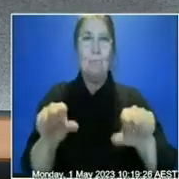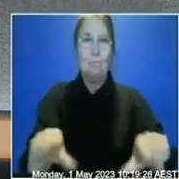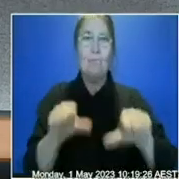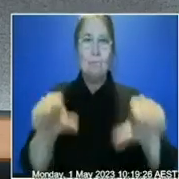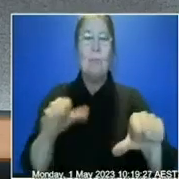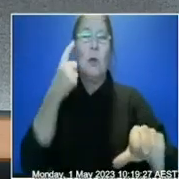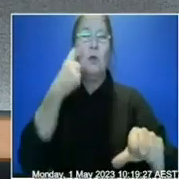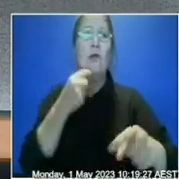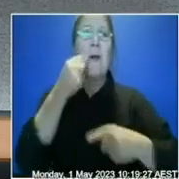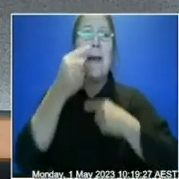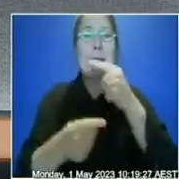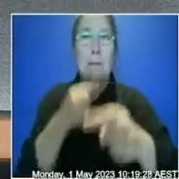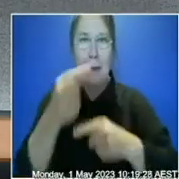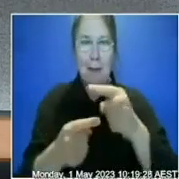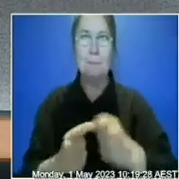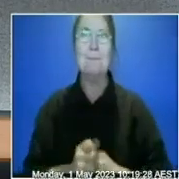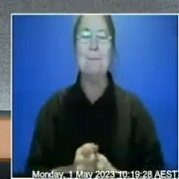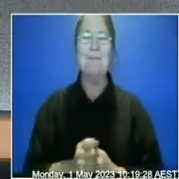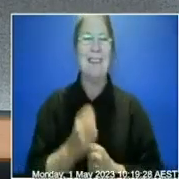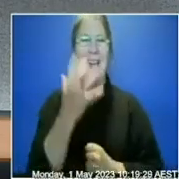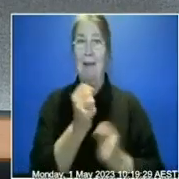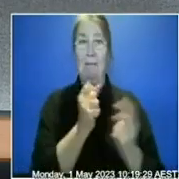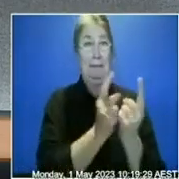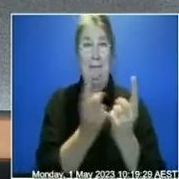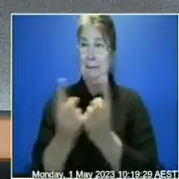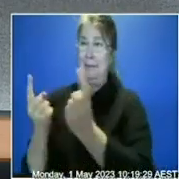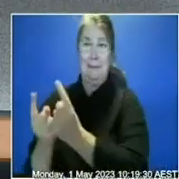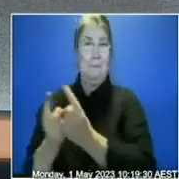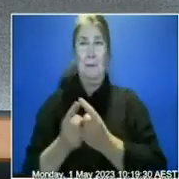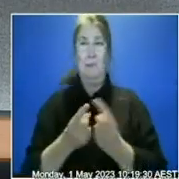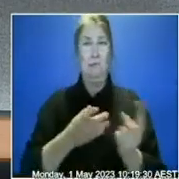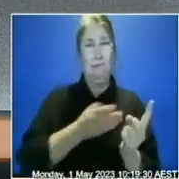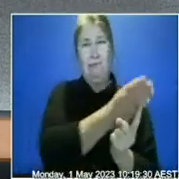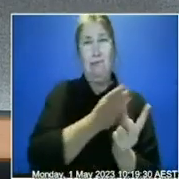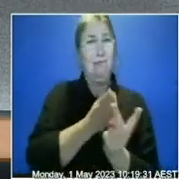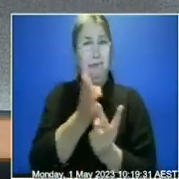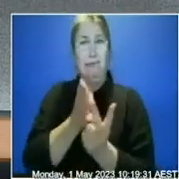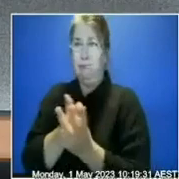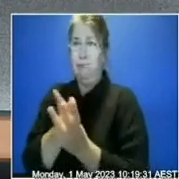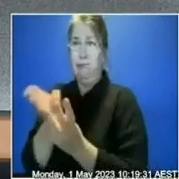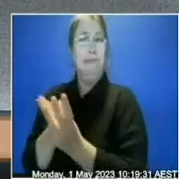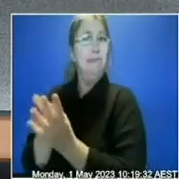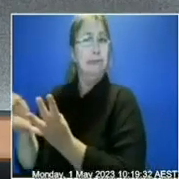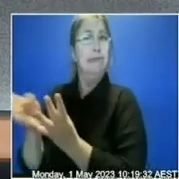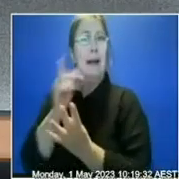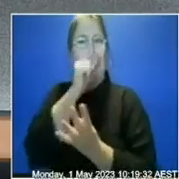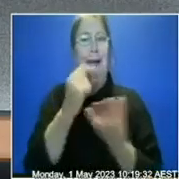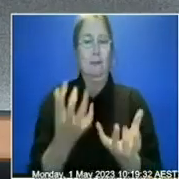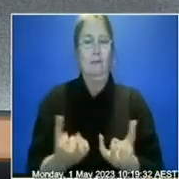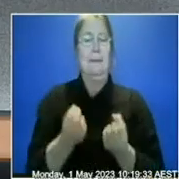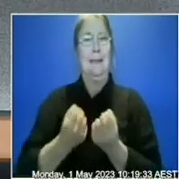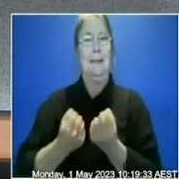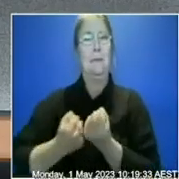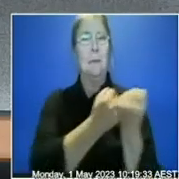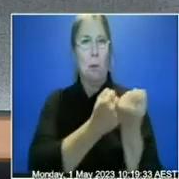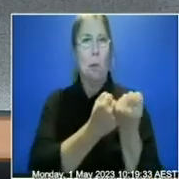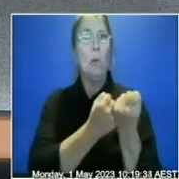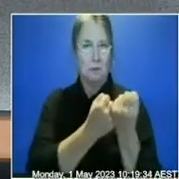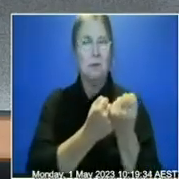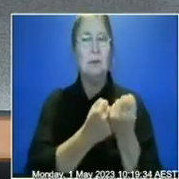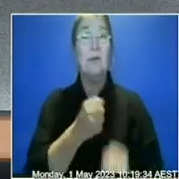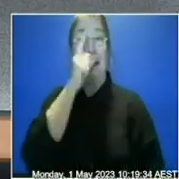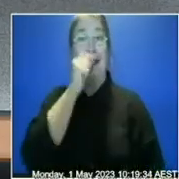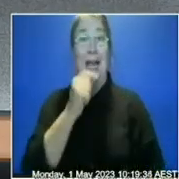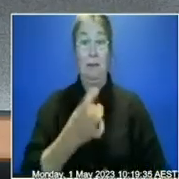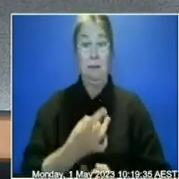and support. That can be either through call to direct line, it's a 24/7 number, where you can call to self-refer.